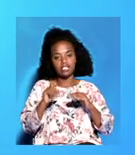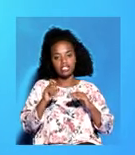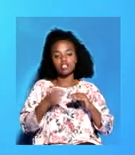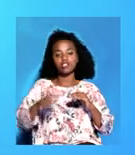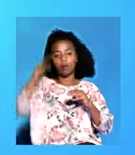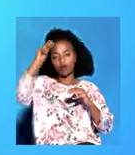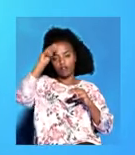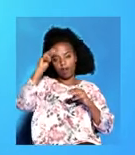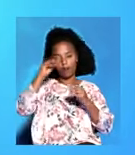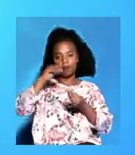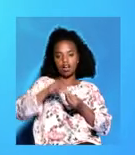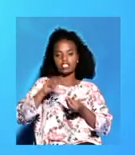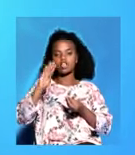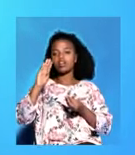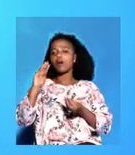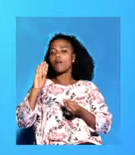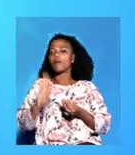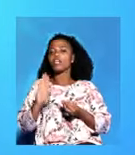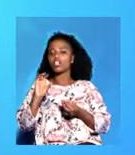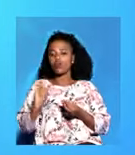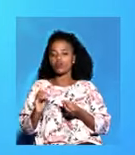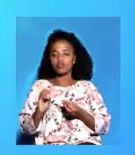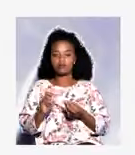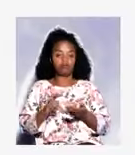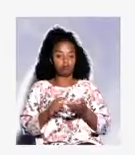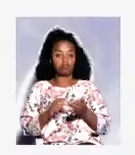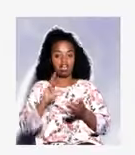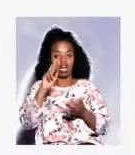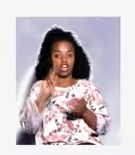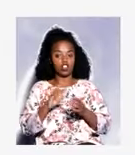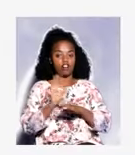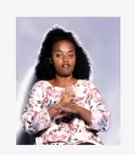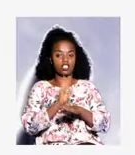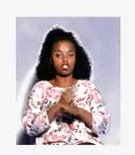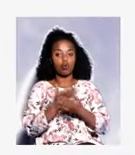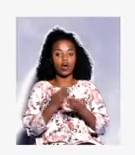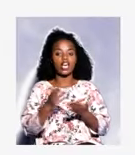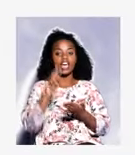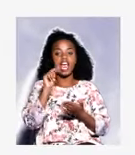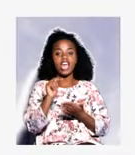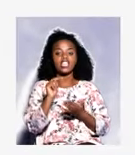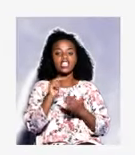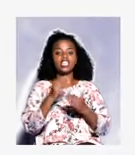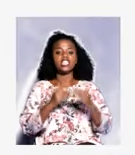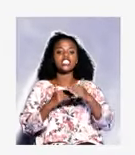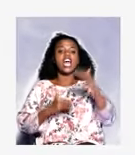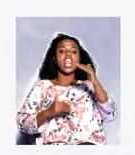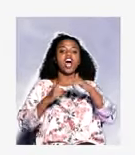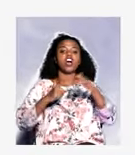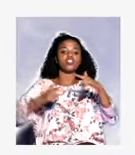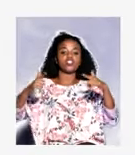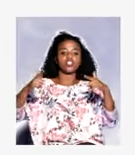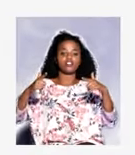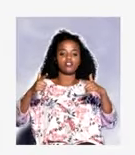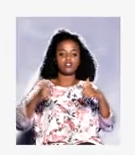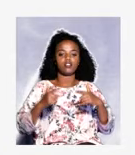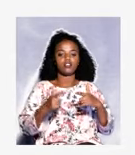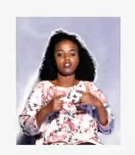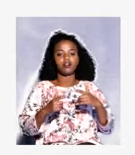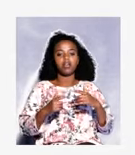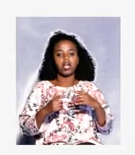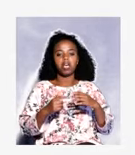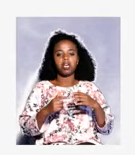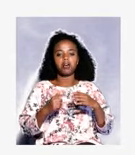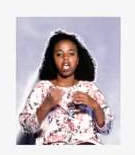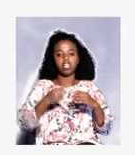n plus up to b naught, be rational function, where n is the largest exponent on the numerator and